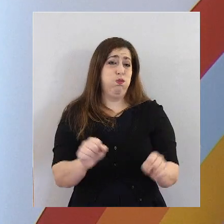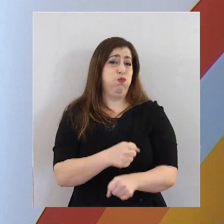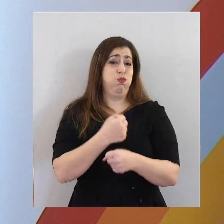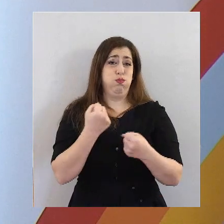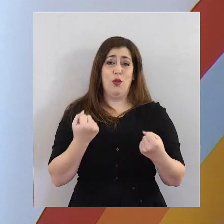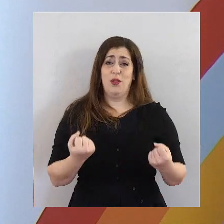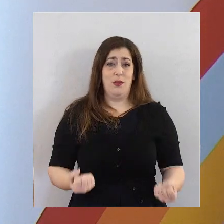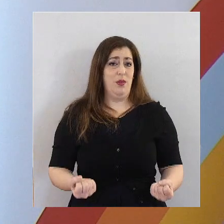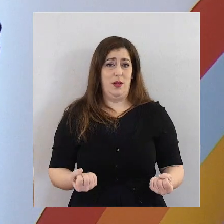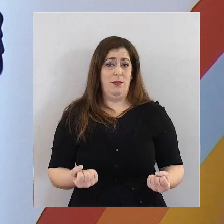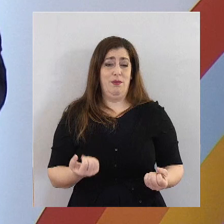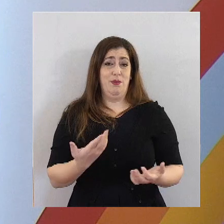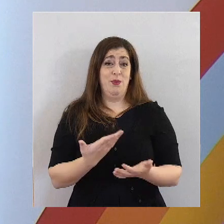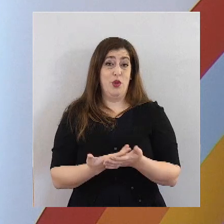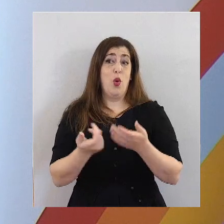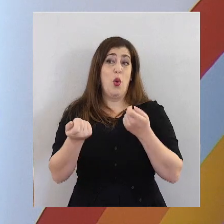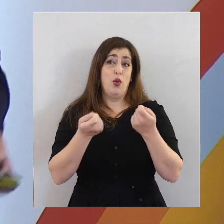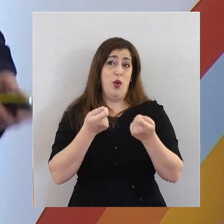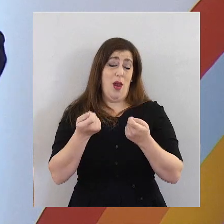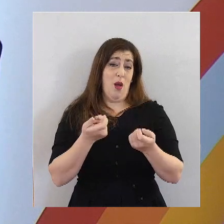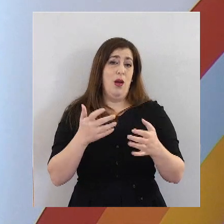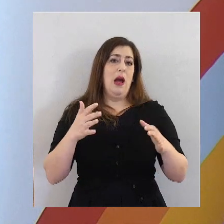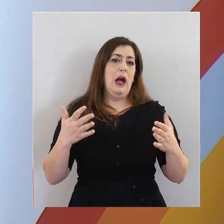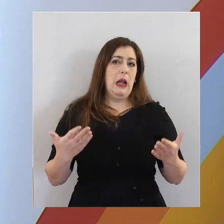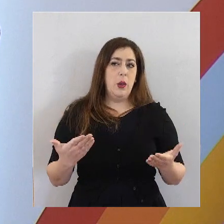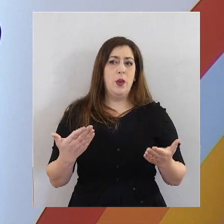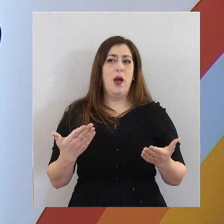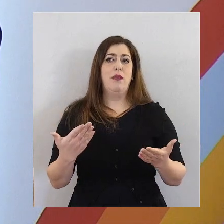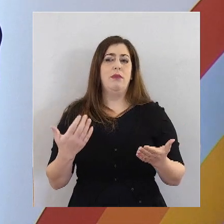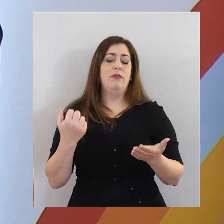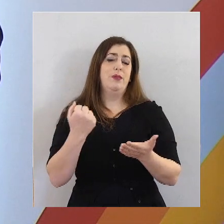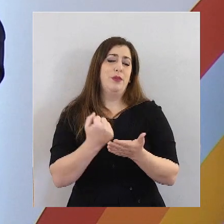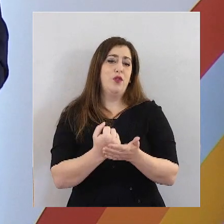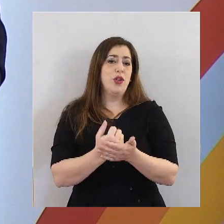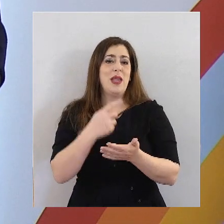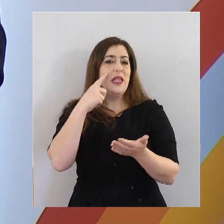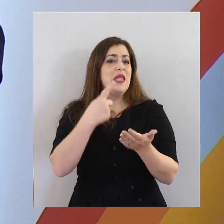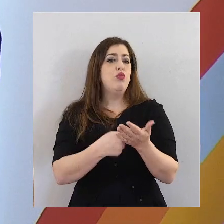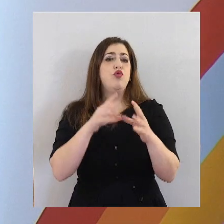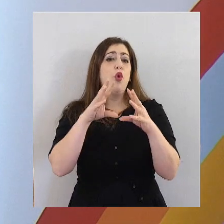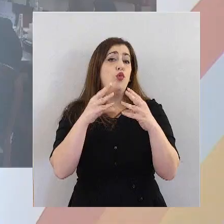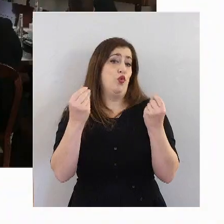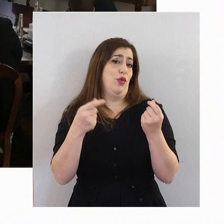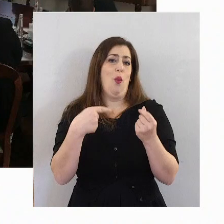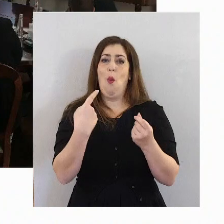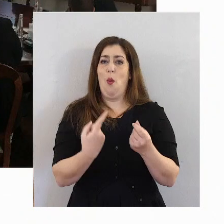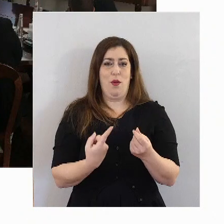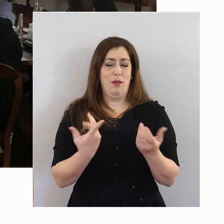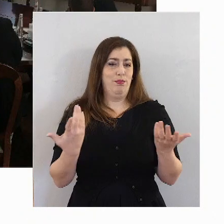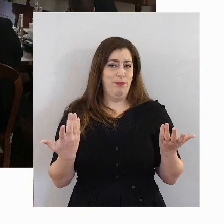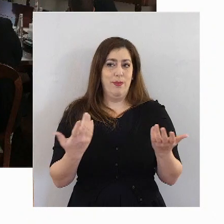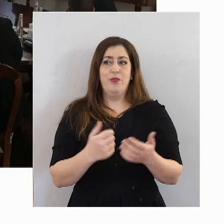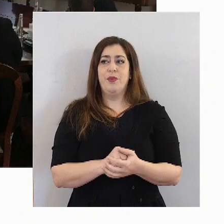for and to manage, and therefore we came up with alternative solutions. There was